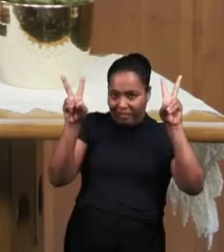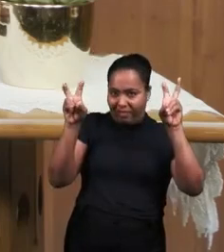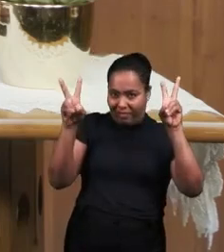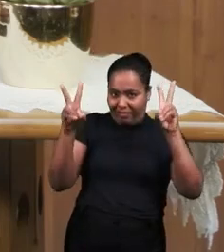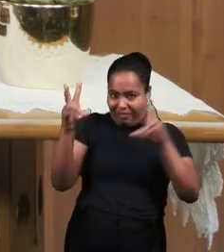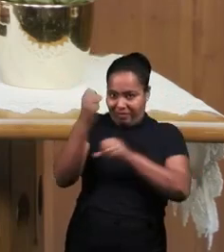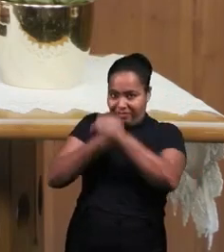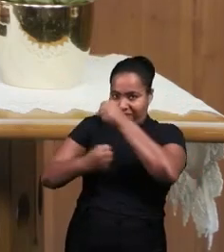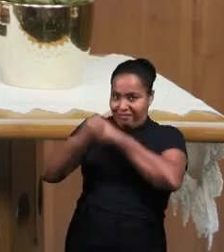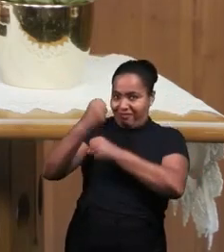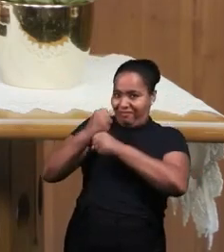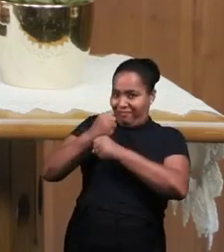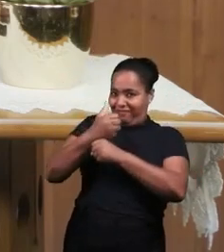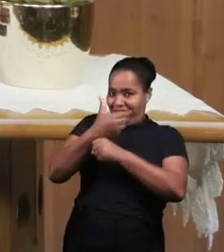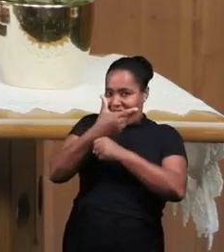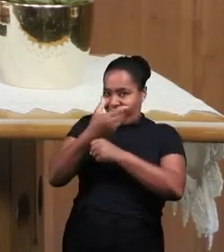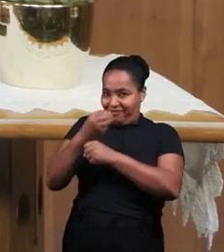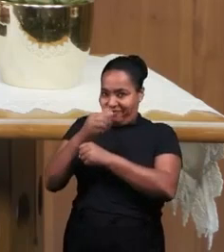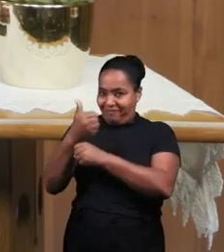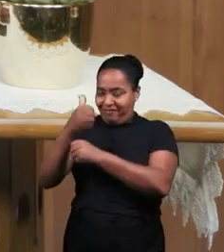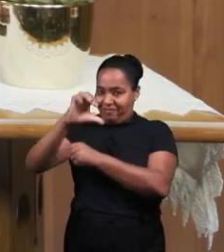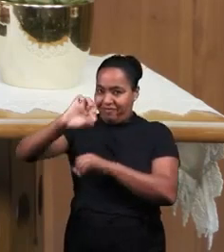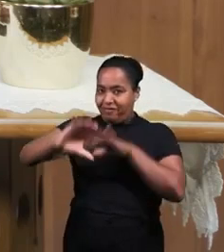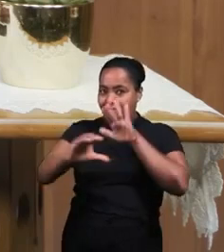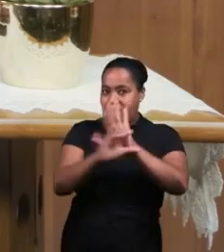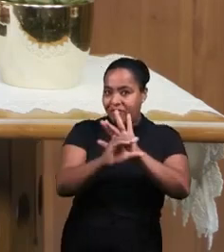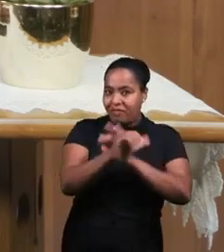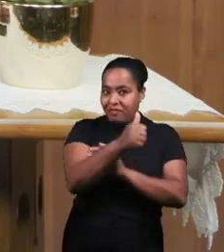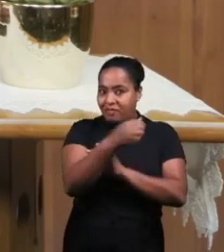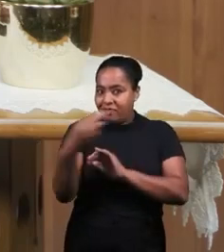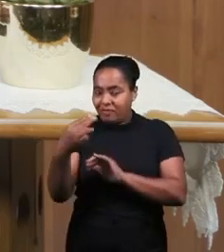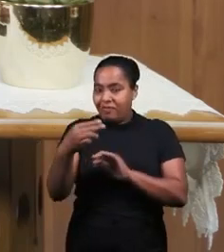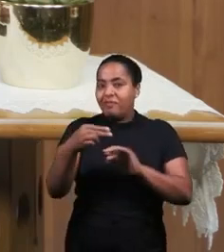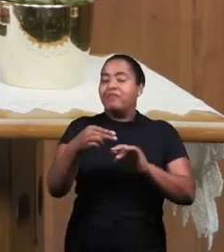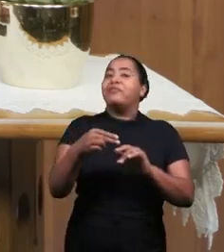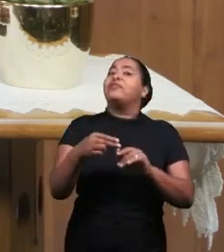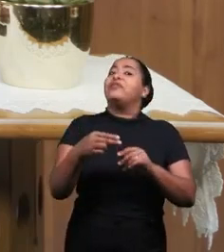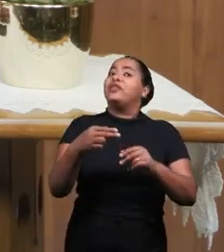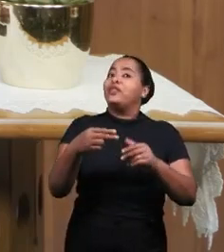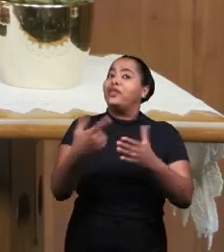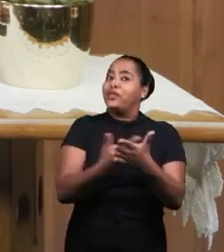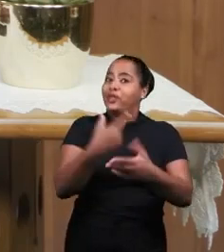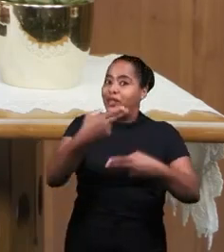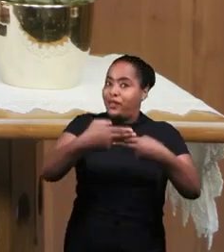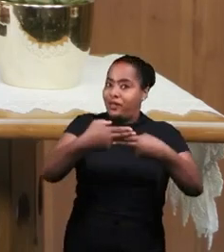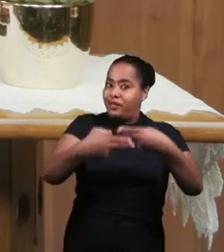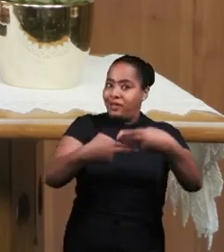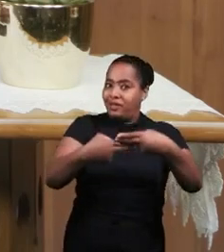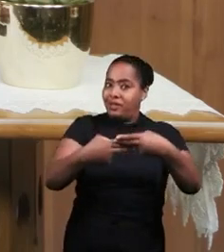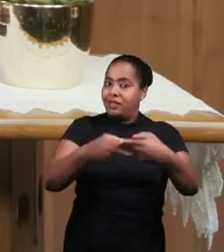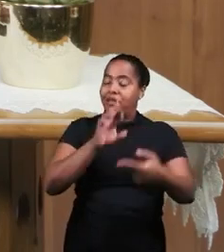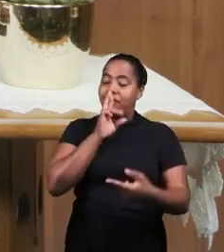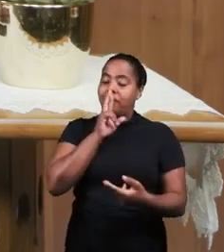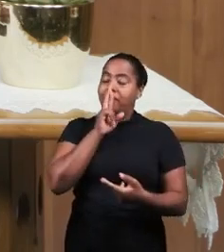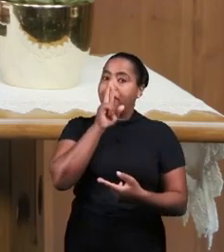a theme that we studied in 2019 in the book of Nehemiah chapter 13,